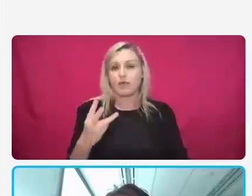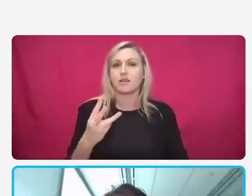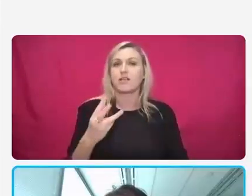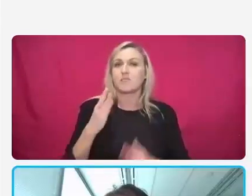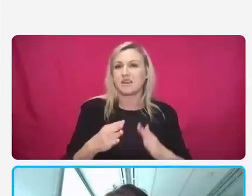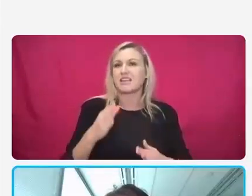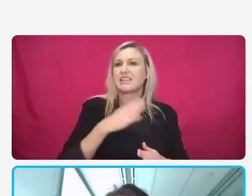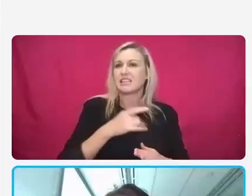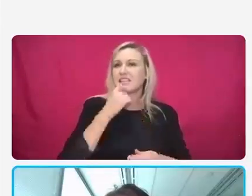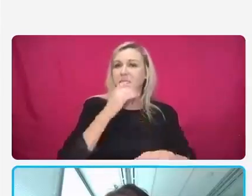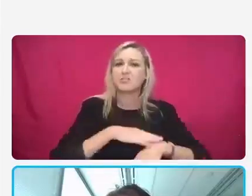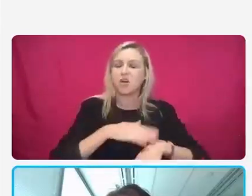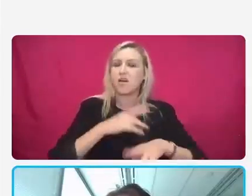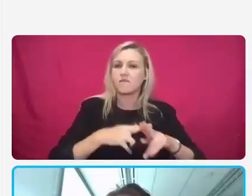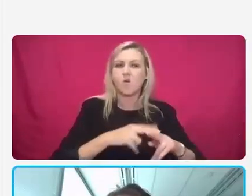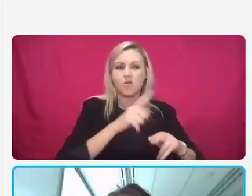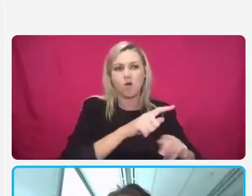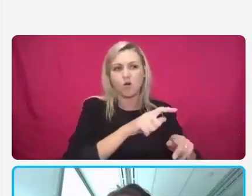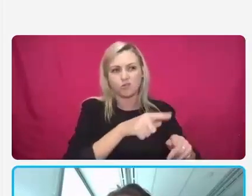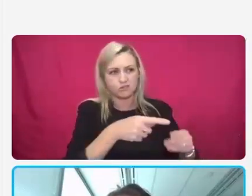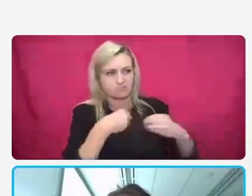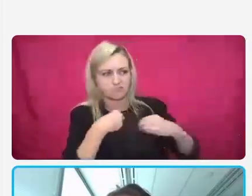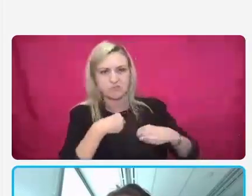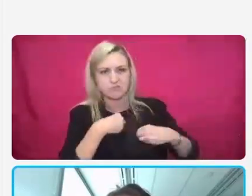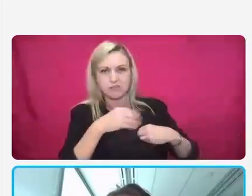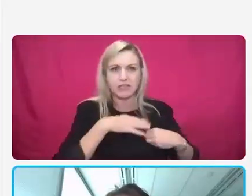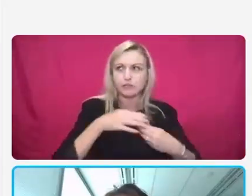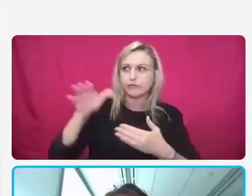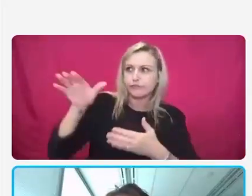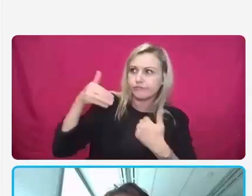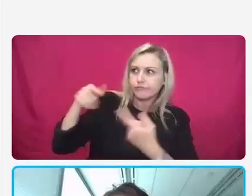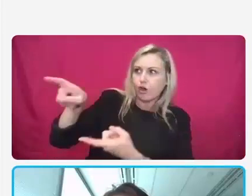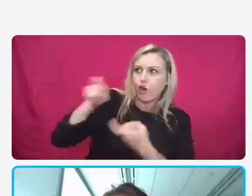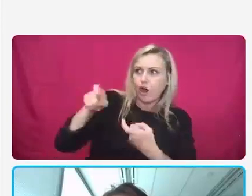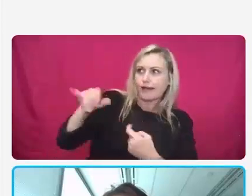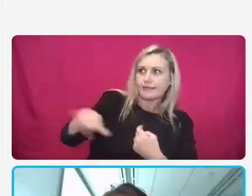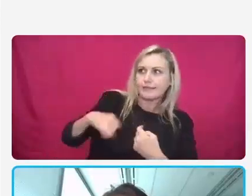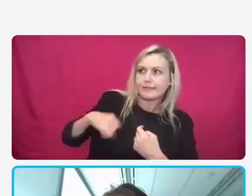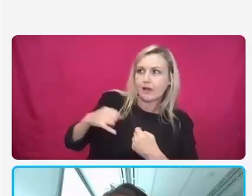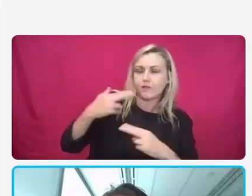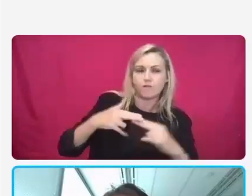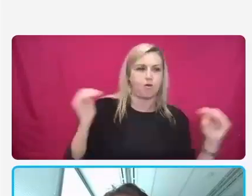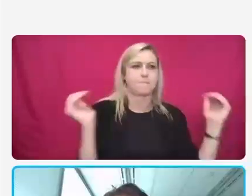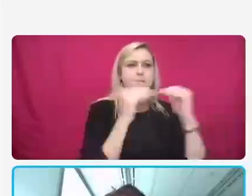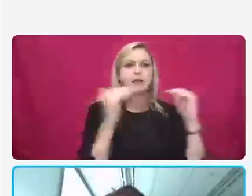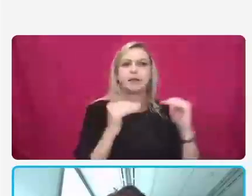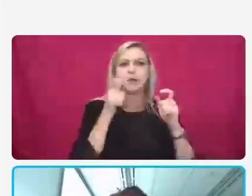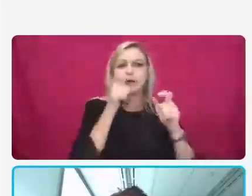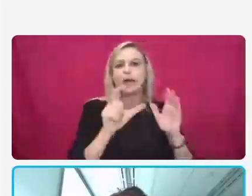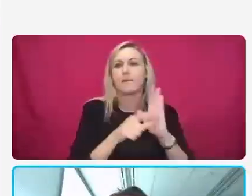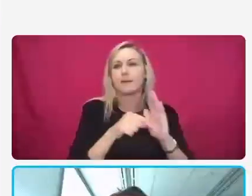time for providers to attract and retain sufficient staff to be able to achieve the care minute targets.